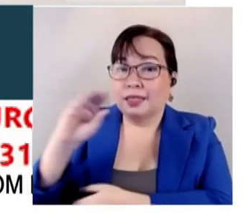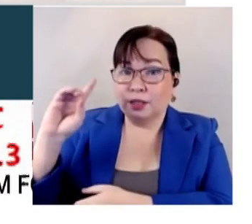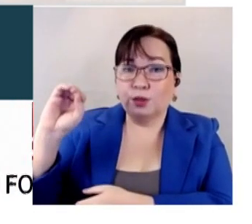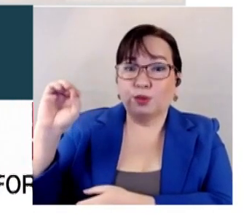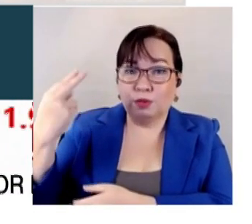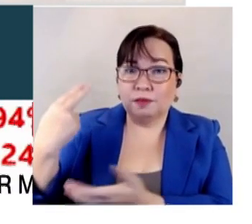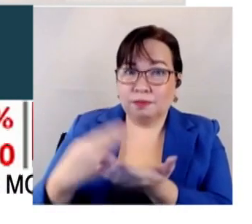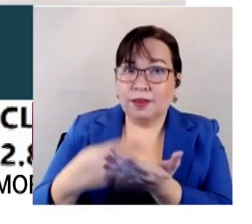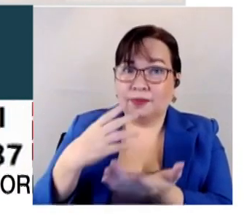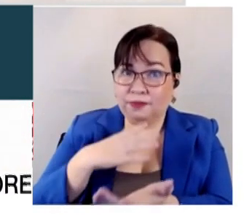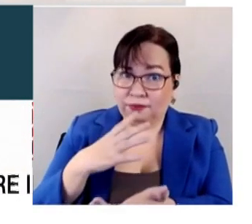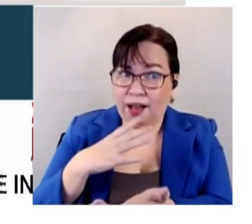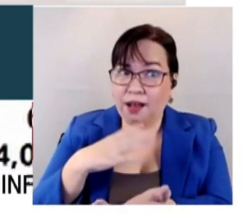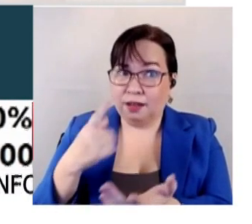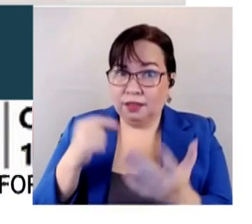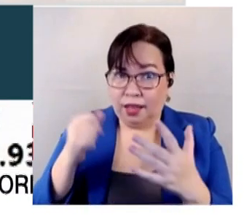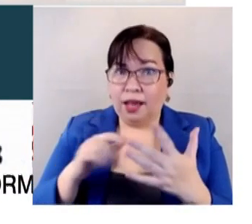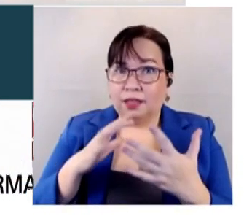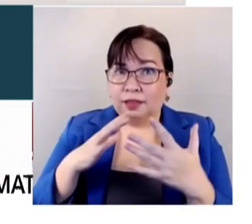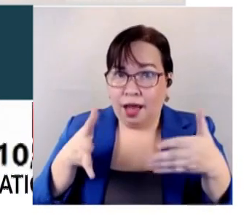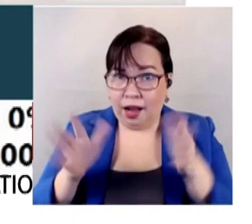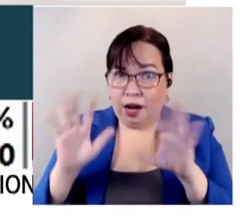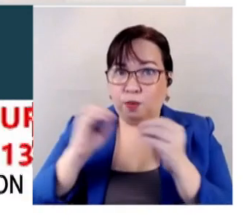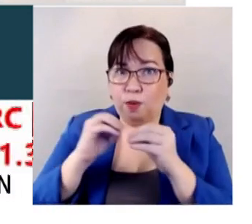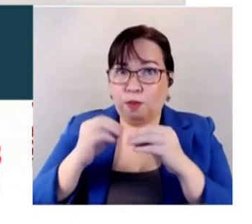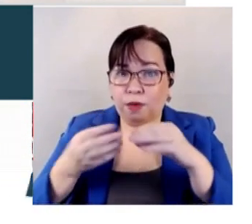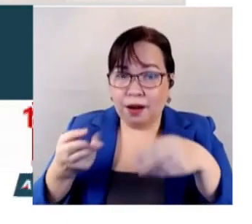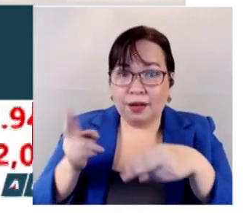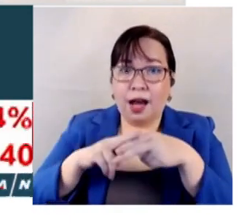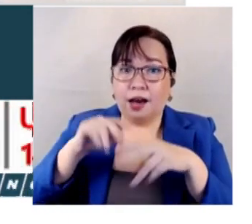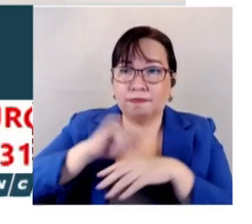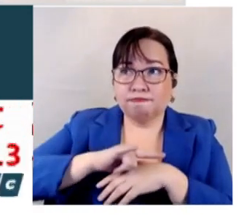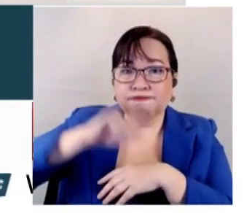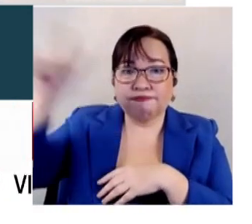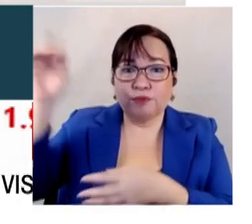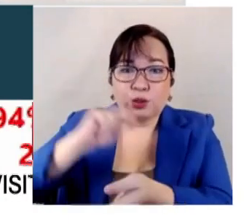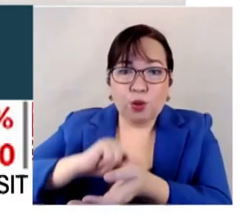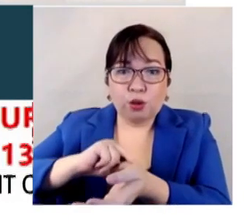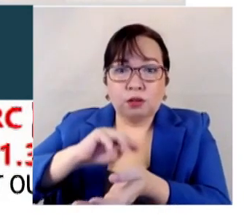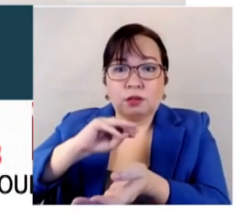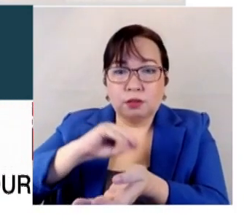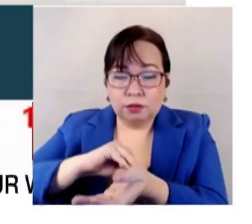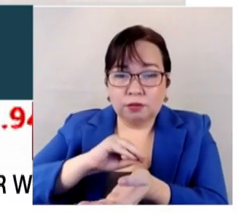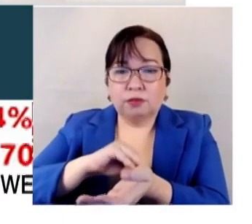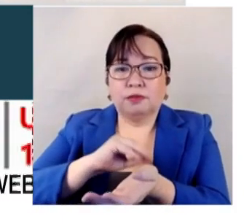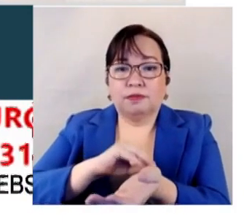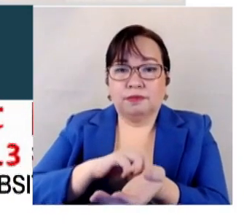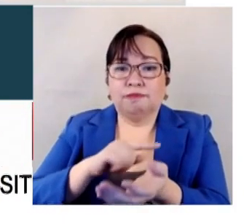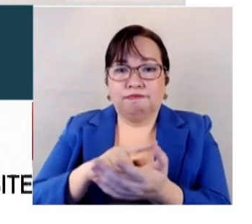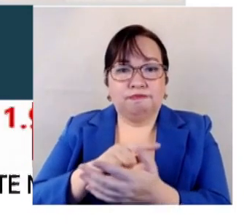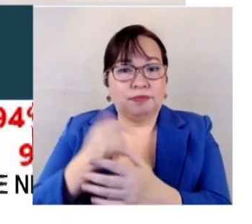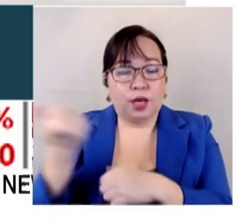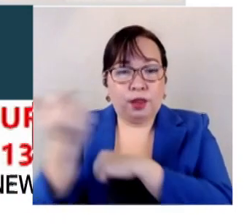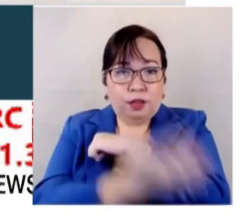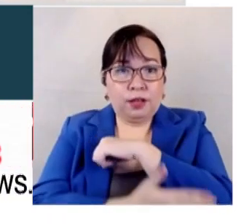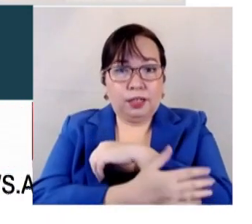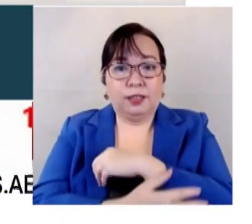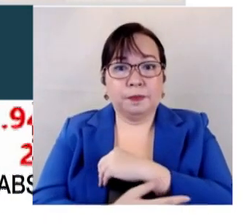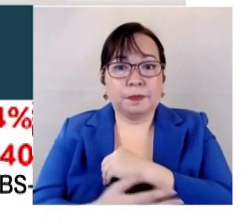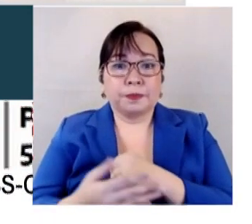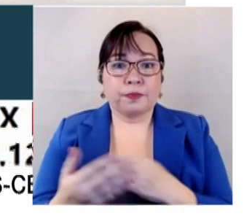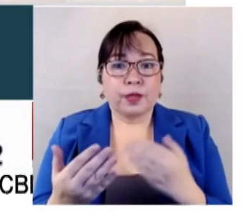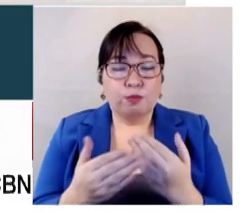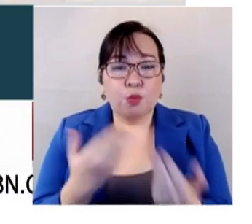pa ba natin na magpadala ng additional healthcare workers. Ating mga nurses are the most preferred